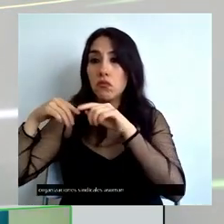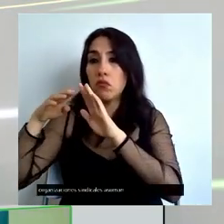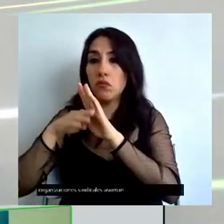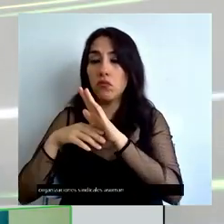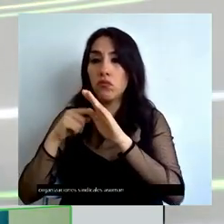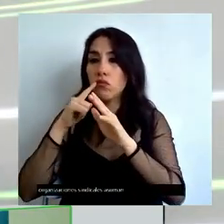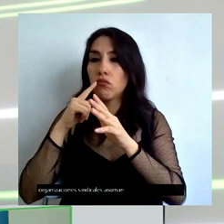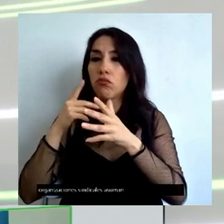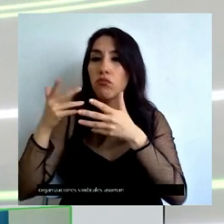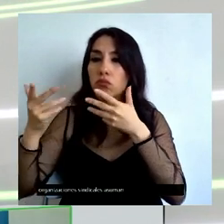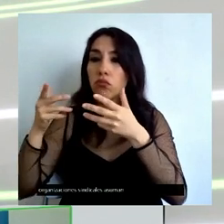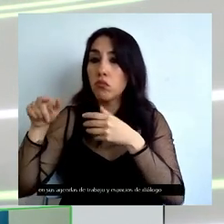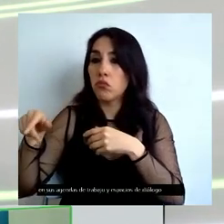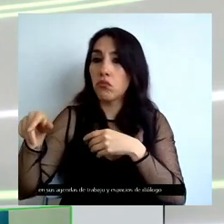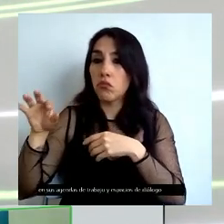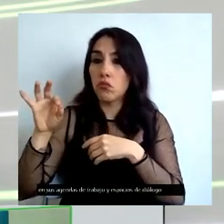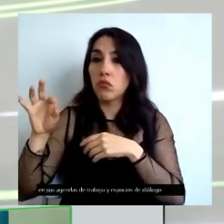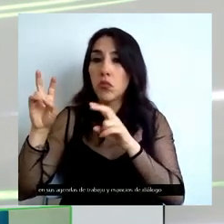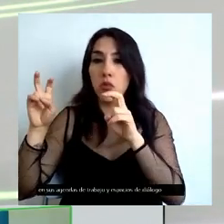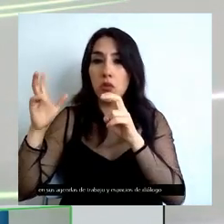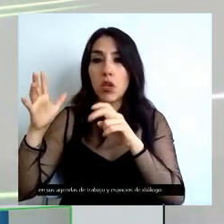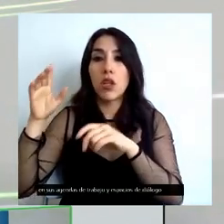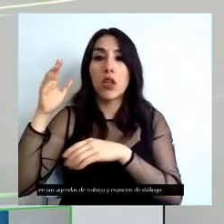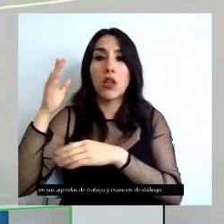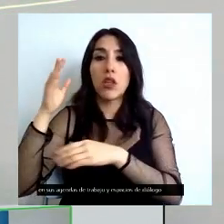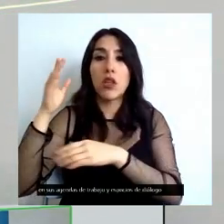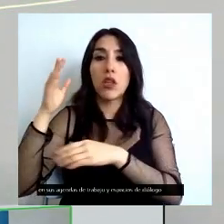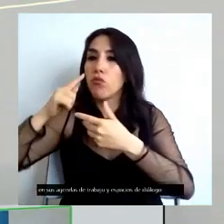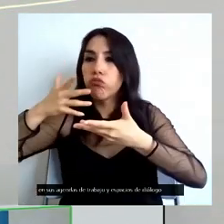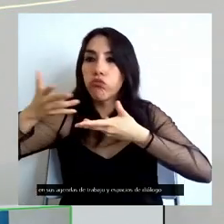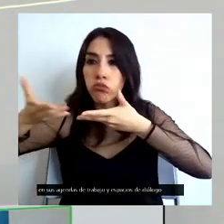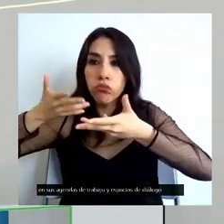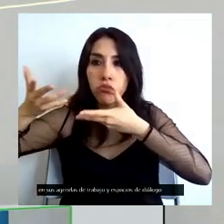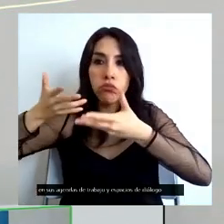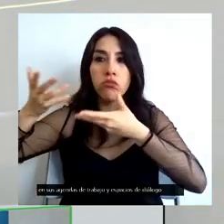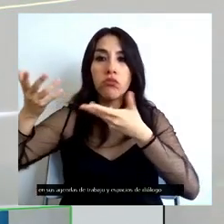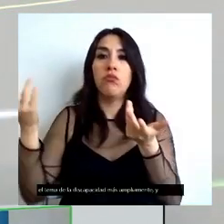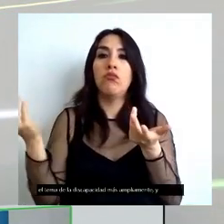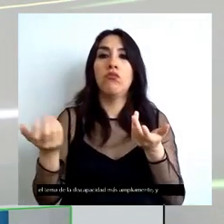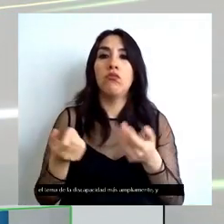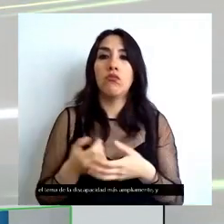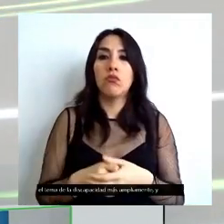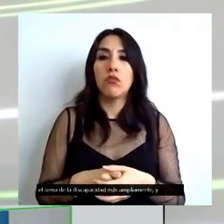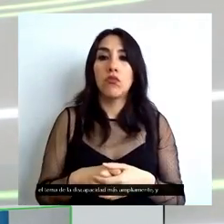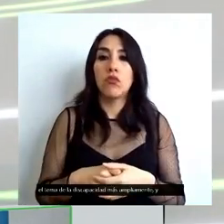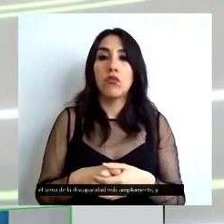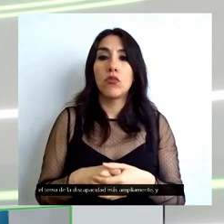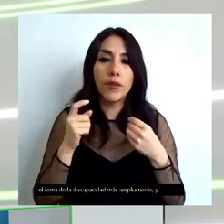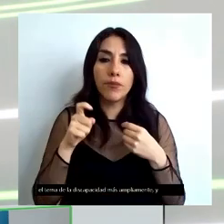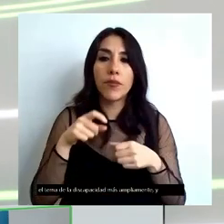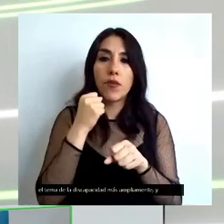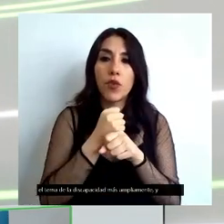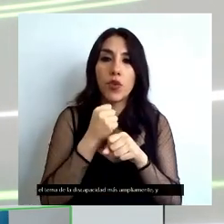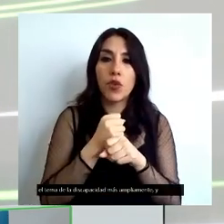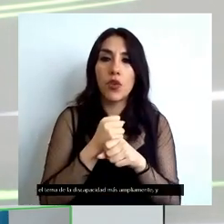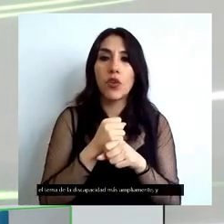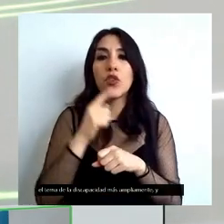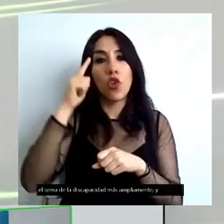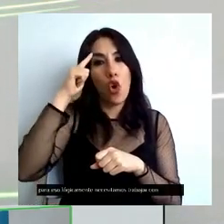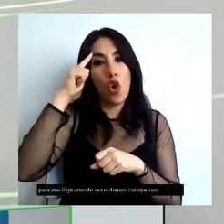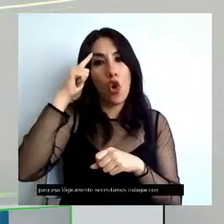those agendas for works, and to have a wider perspective in inclusion. And we need to work with them, along with